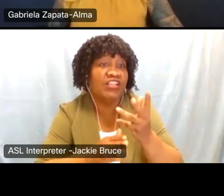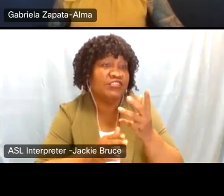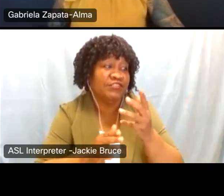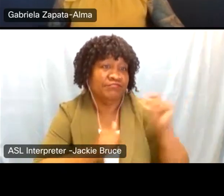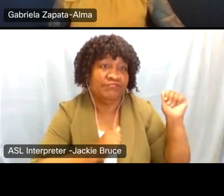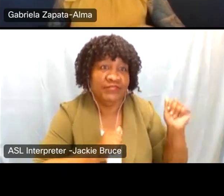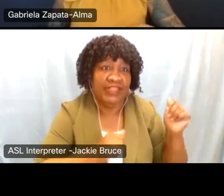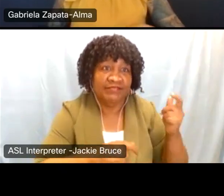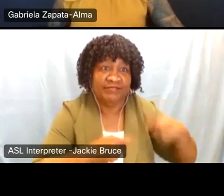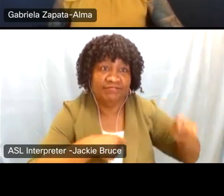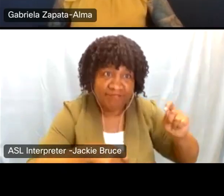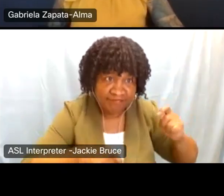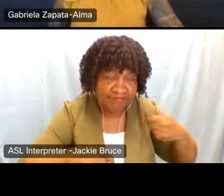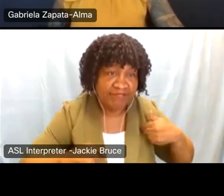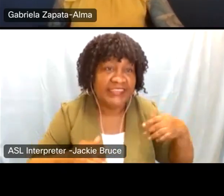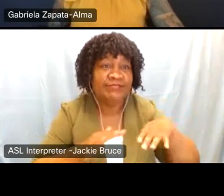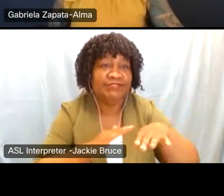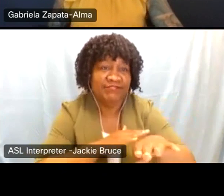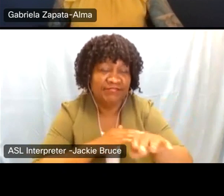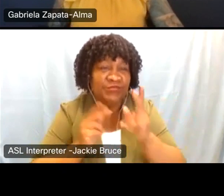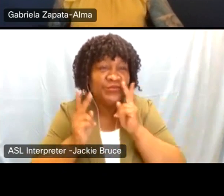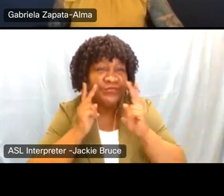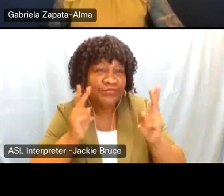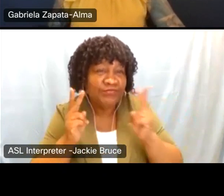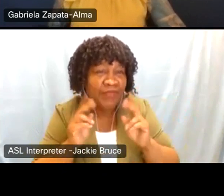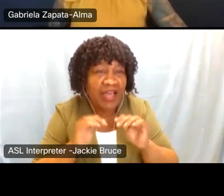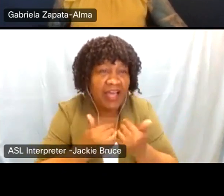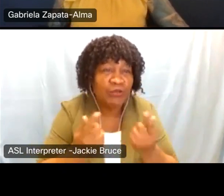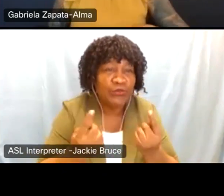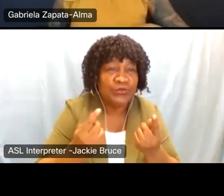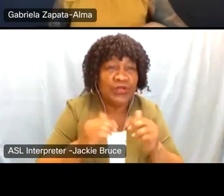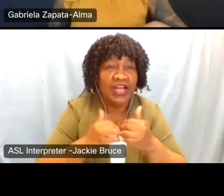And she invited me to see how she worked.